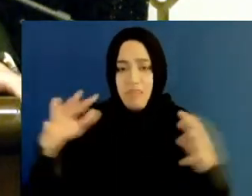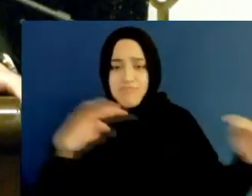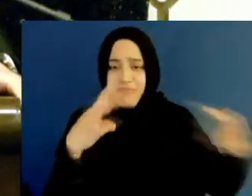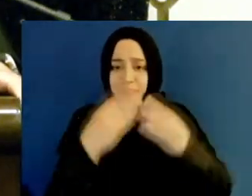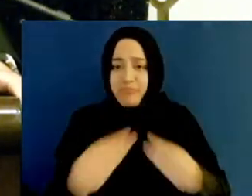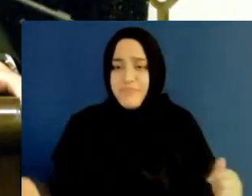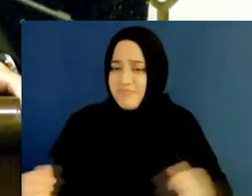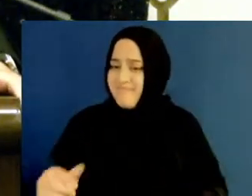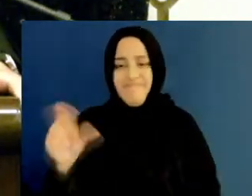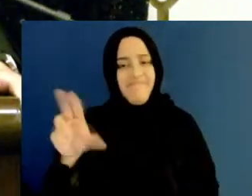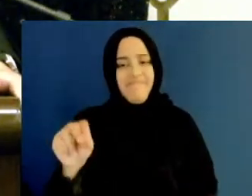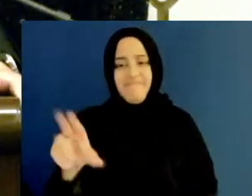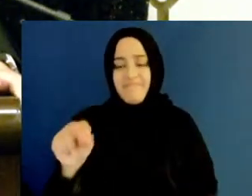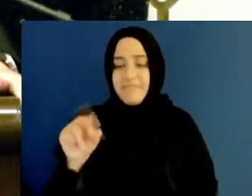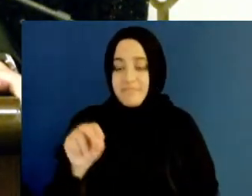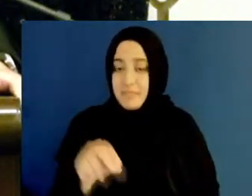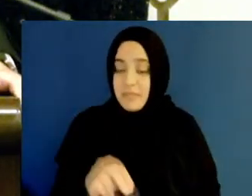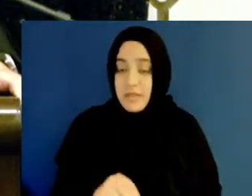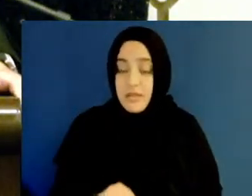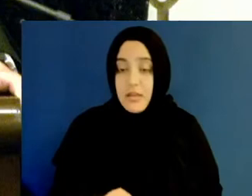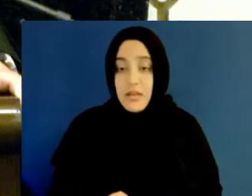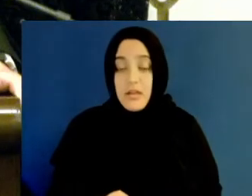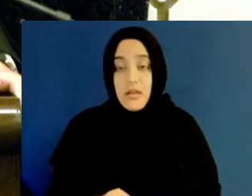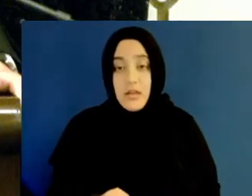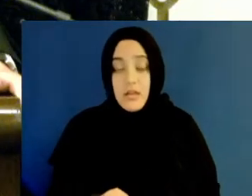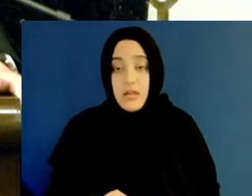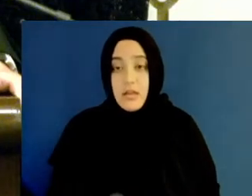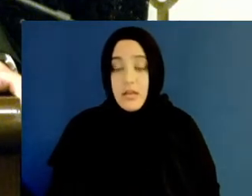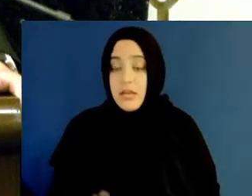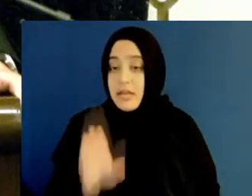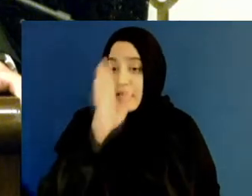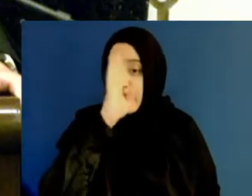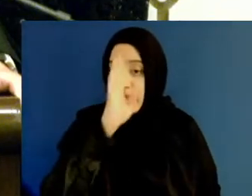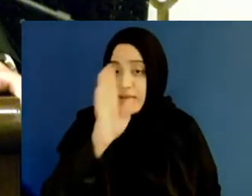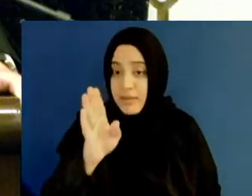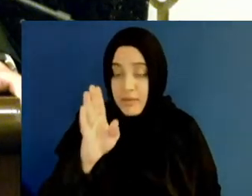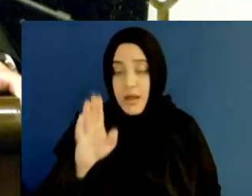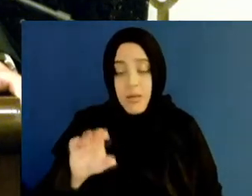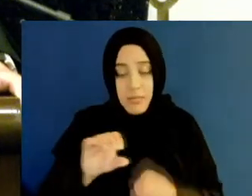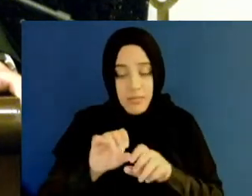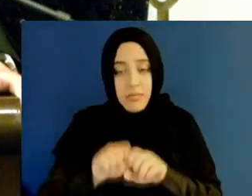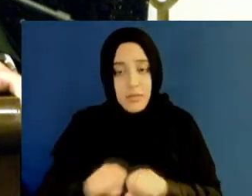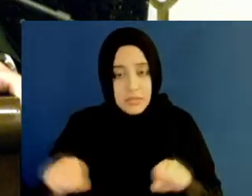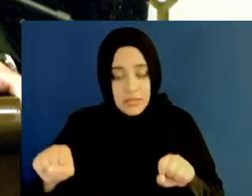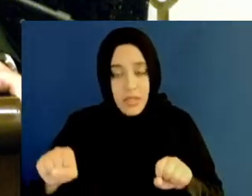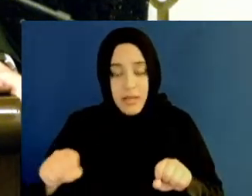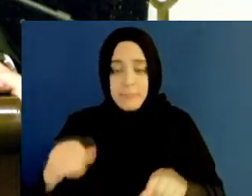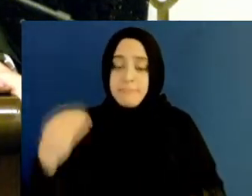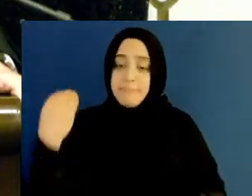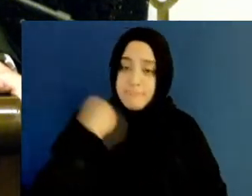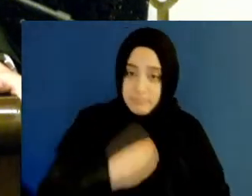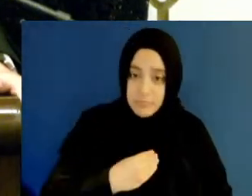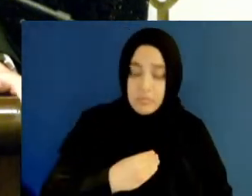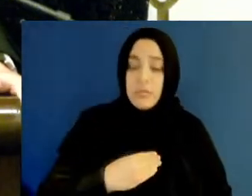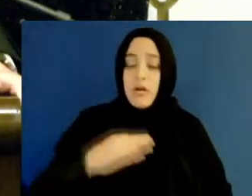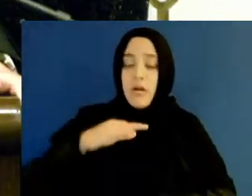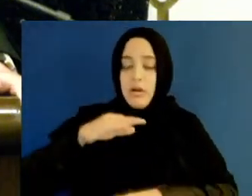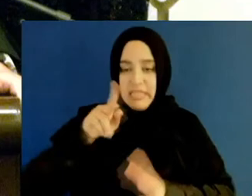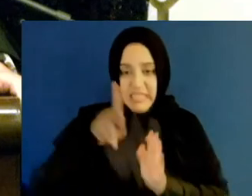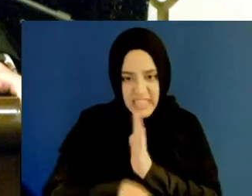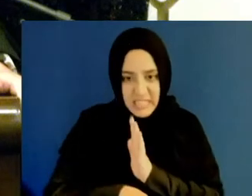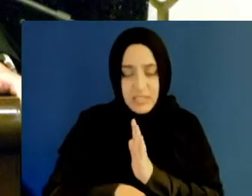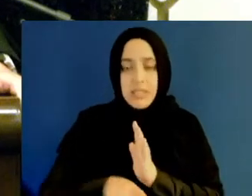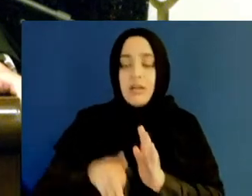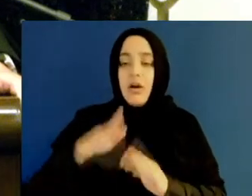Sayyid al-Shuhada was martyred, as they say, at the time of Salatul Asr. Yani Asr, because you know within